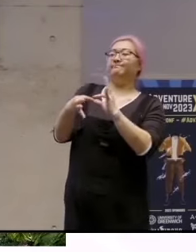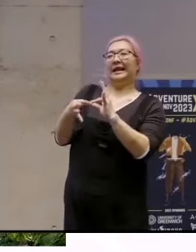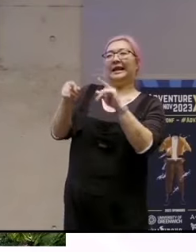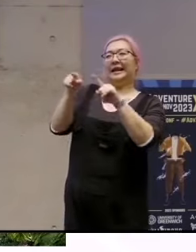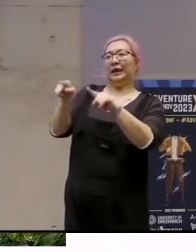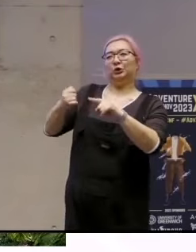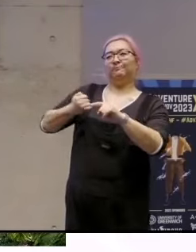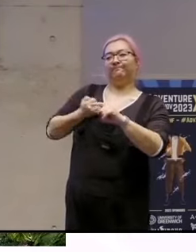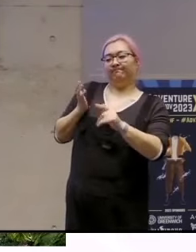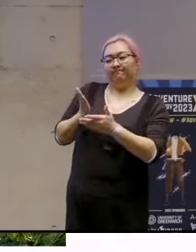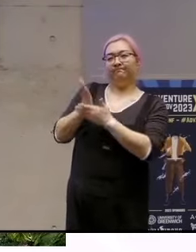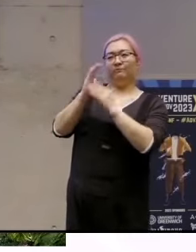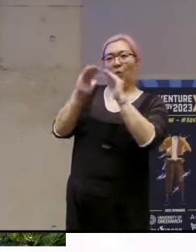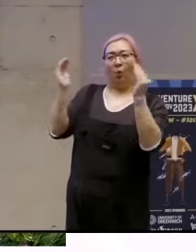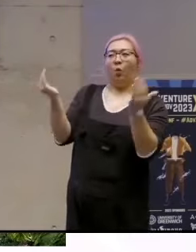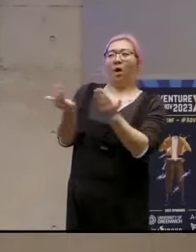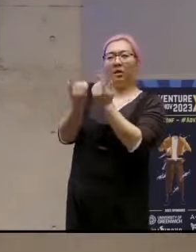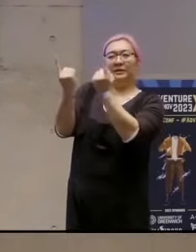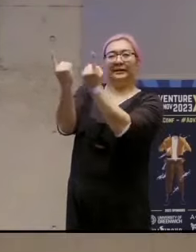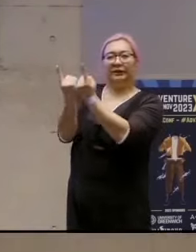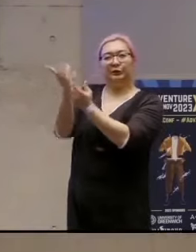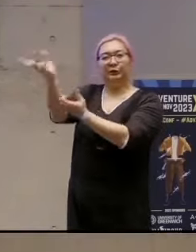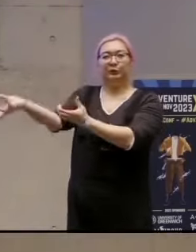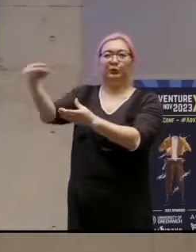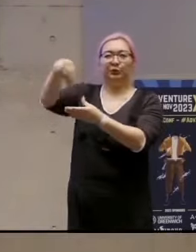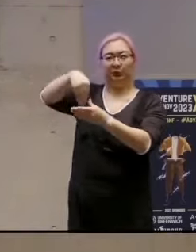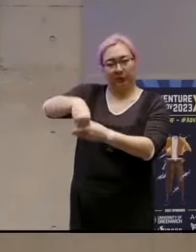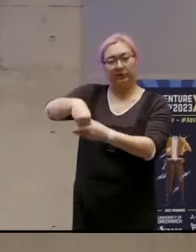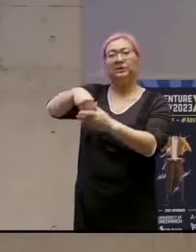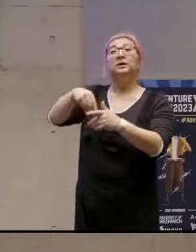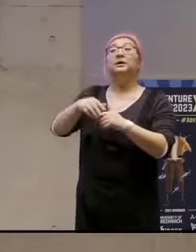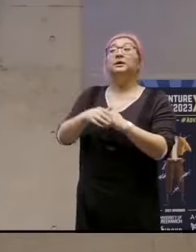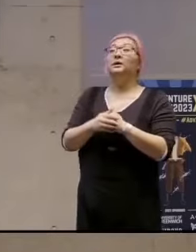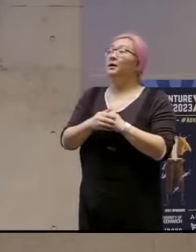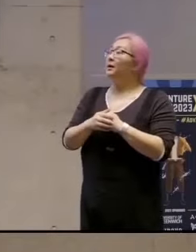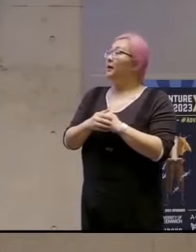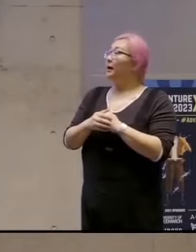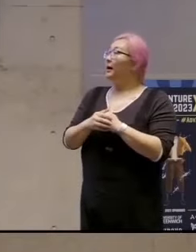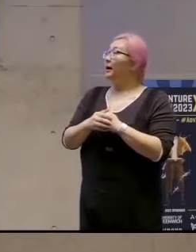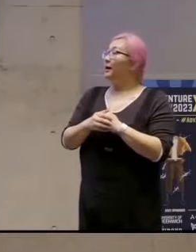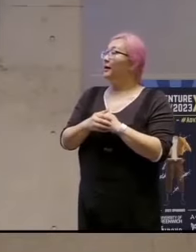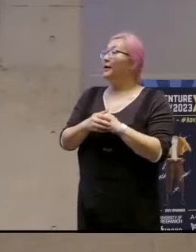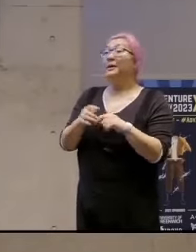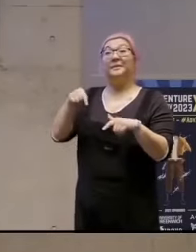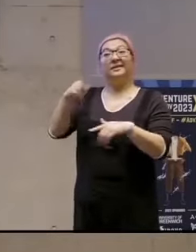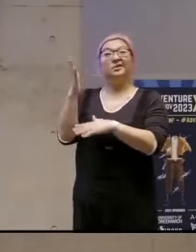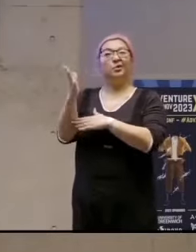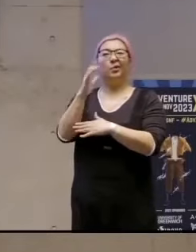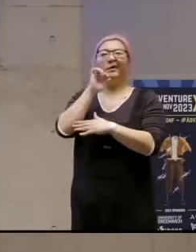world and real world themes and issues. But I'm not going to be talking about Avatar in this talk.